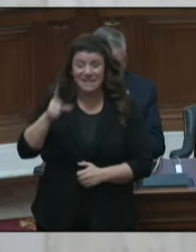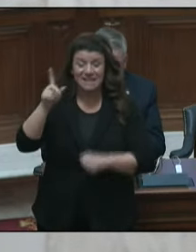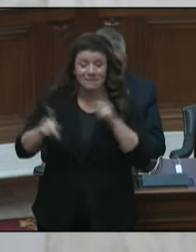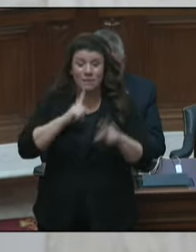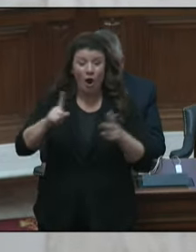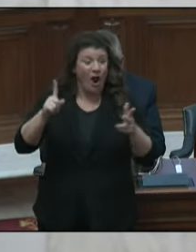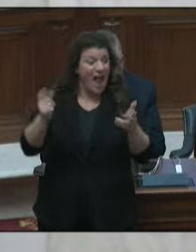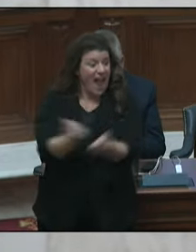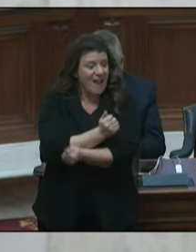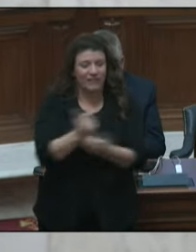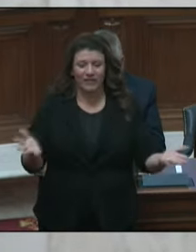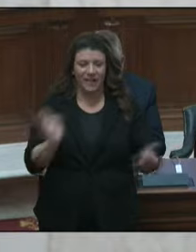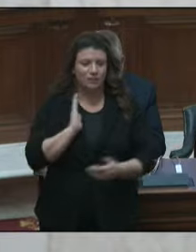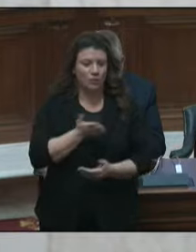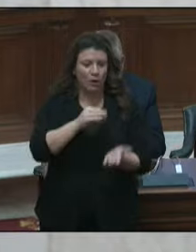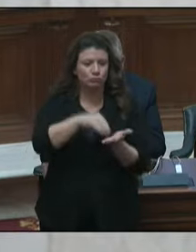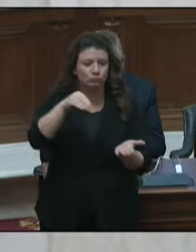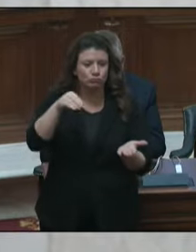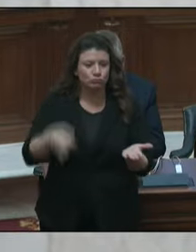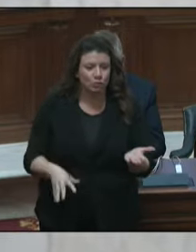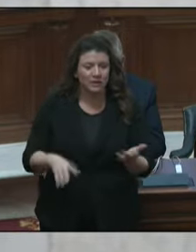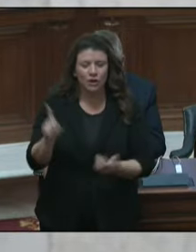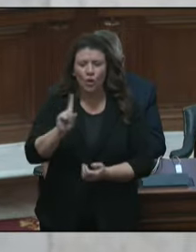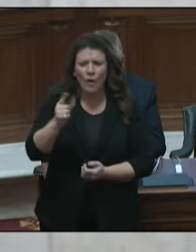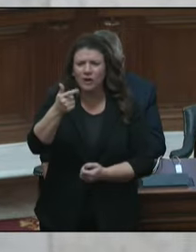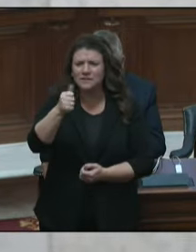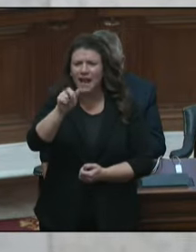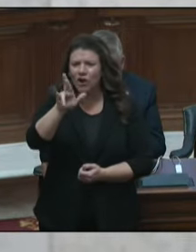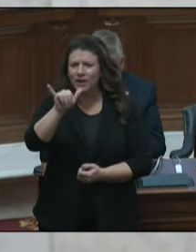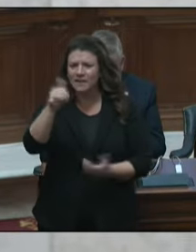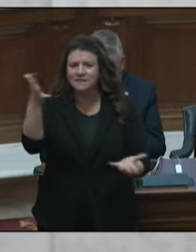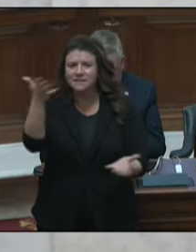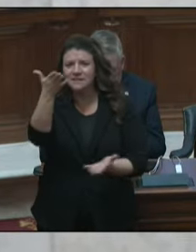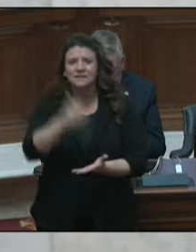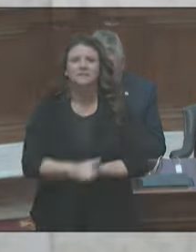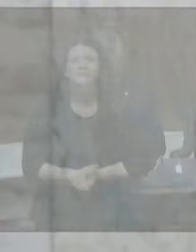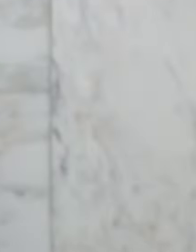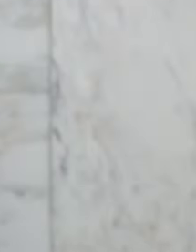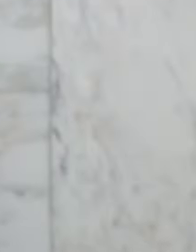are everything to our kids. Where is Gary?